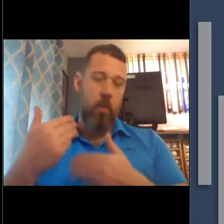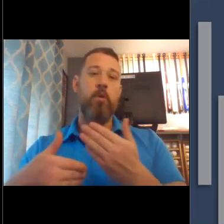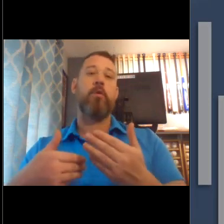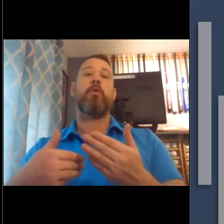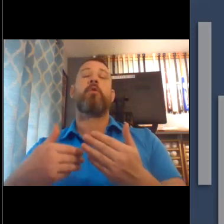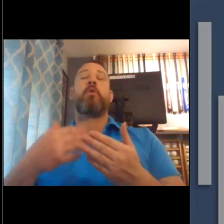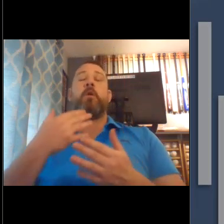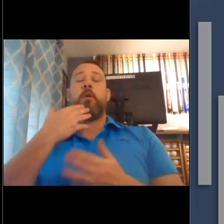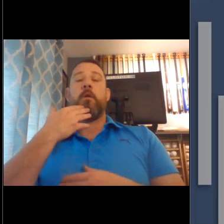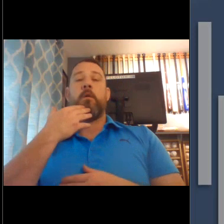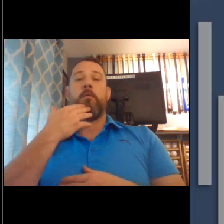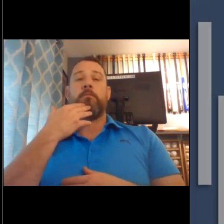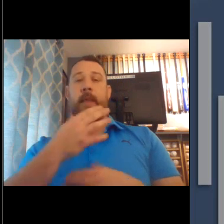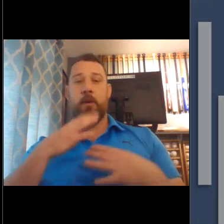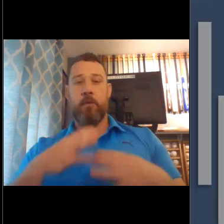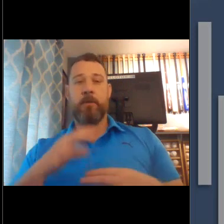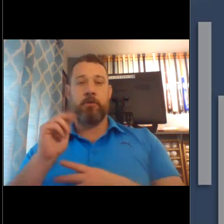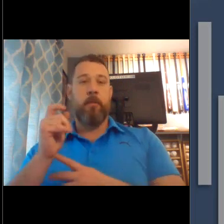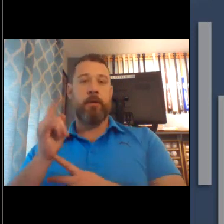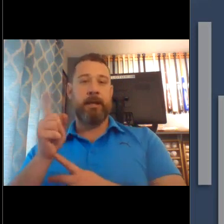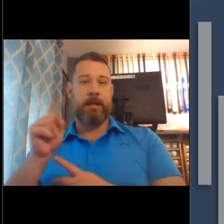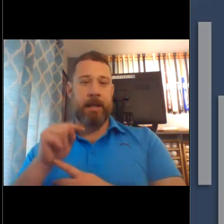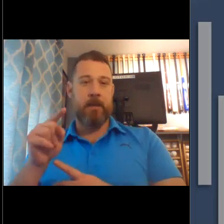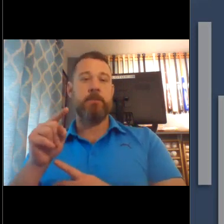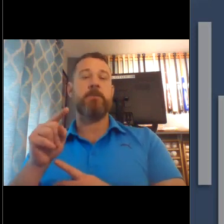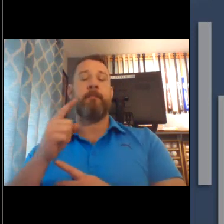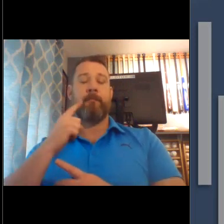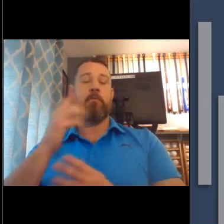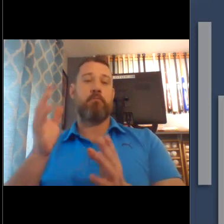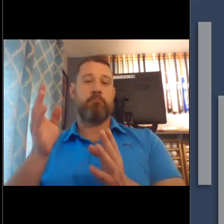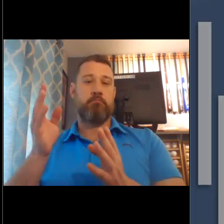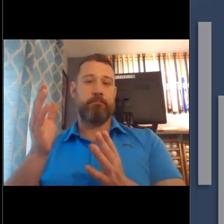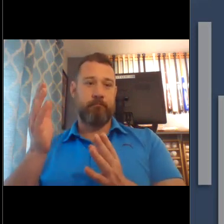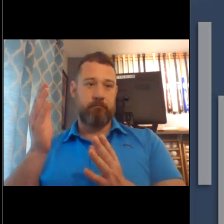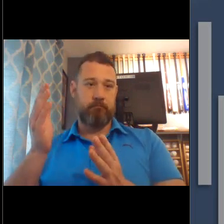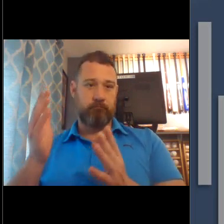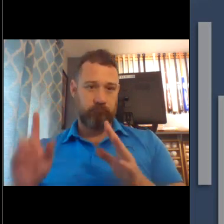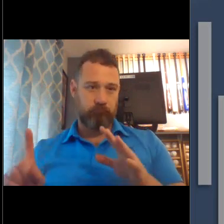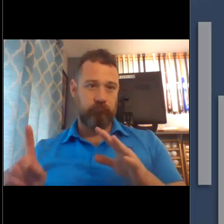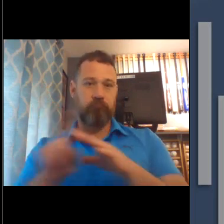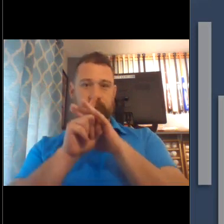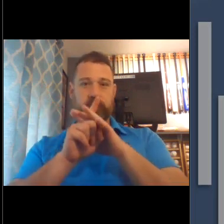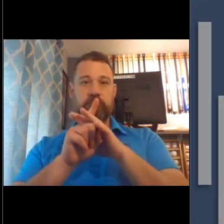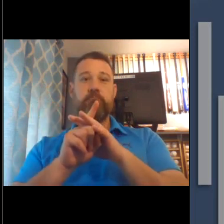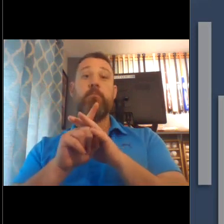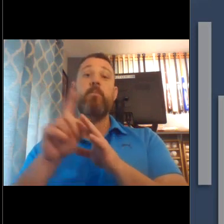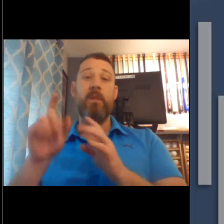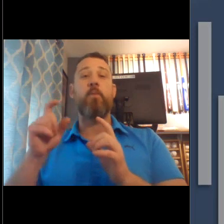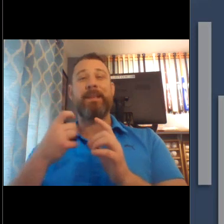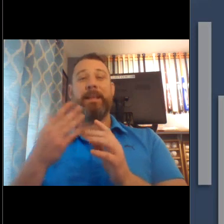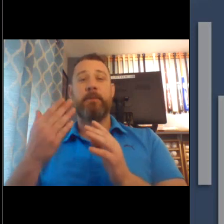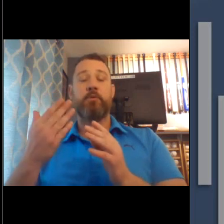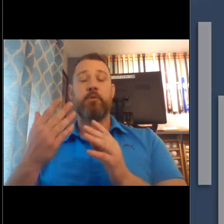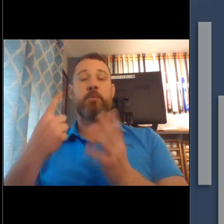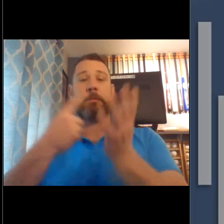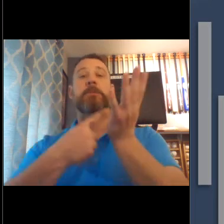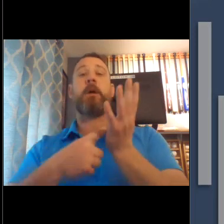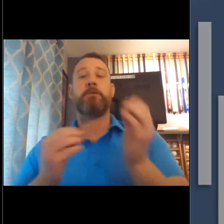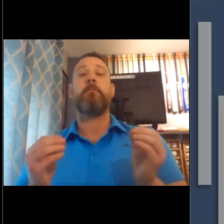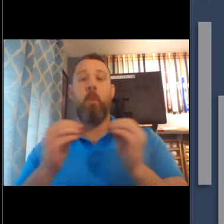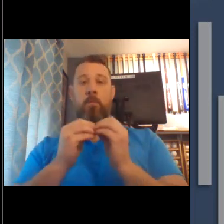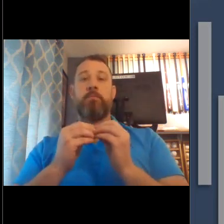you, Commissioner Martinez, for bringing that to our attention. That's something we need to bring back up to the forefront and see how we